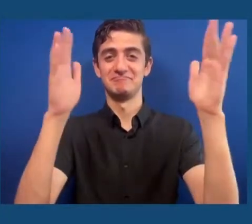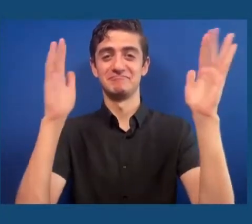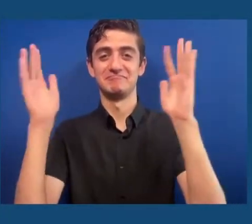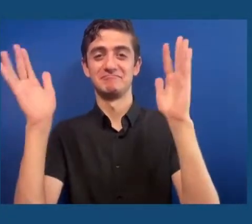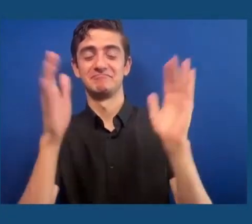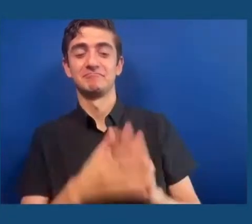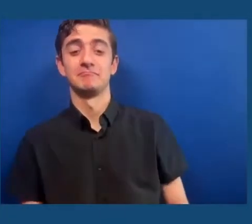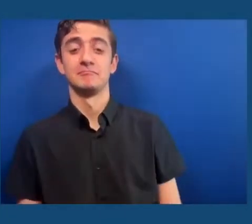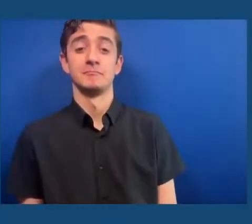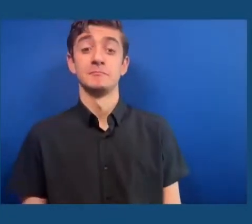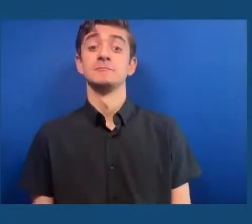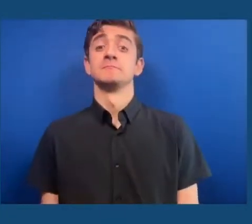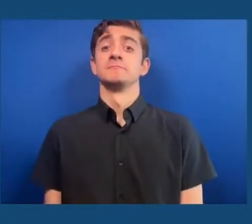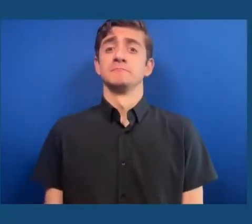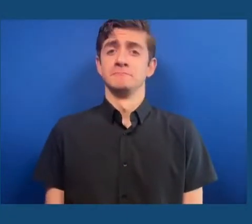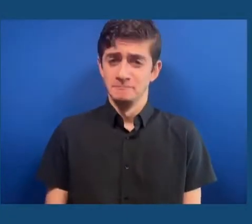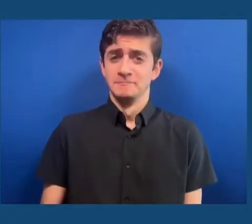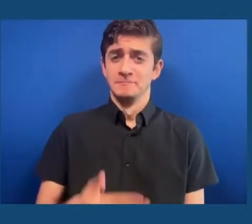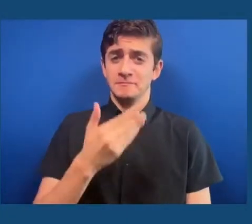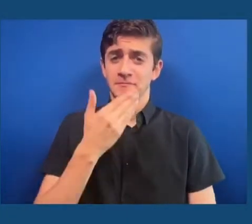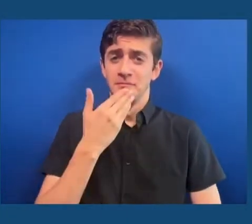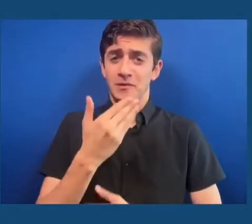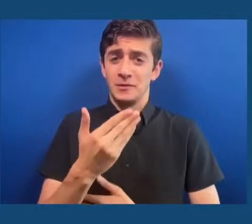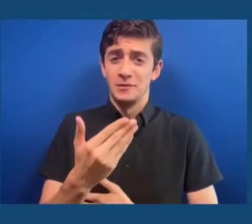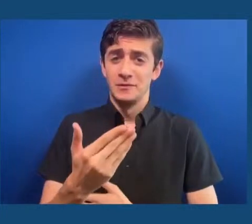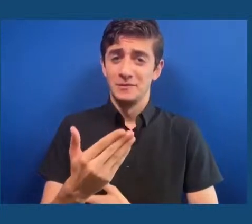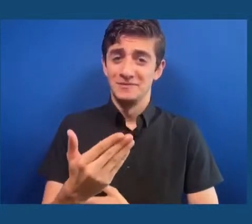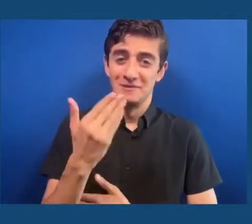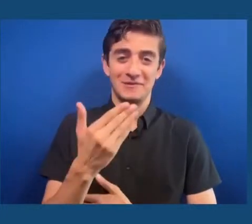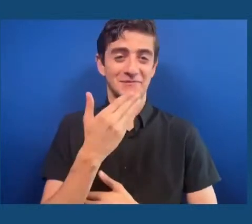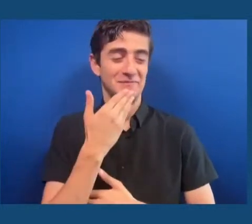Good morning, good morning.